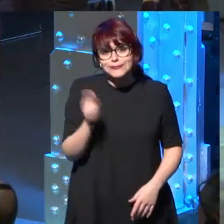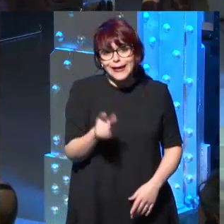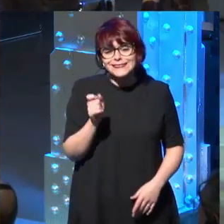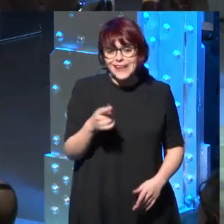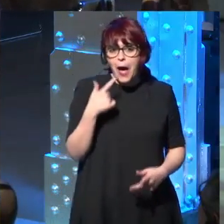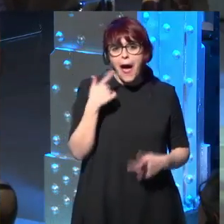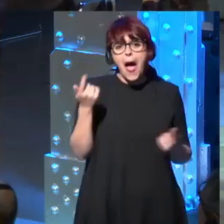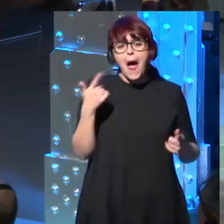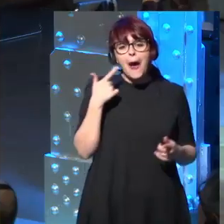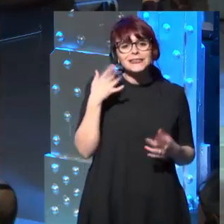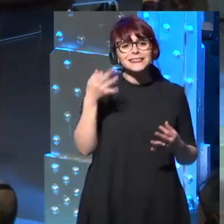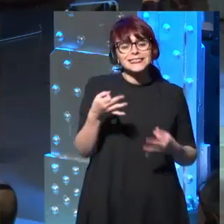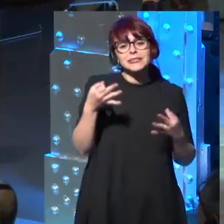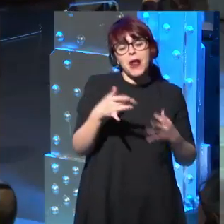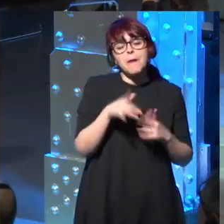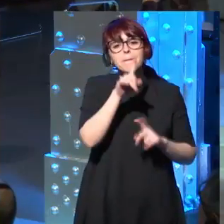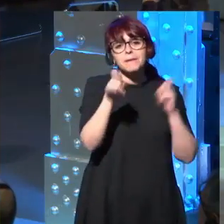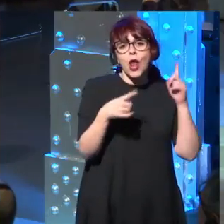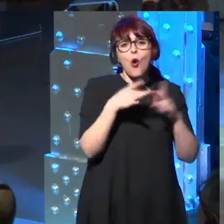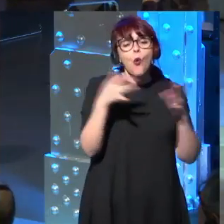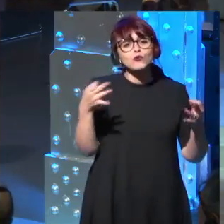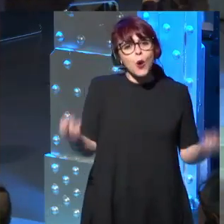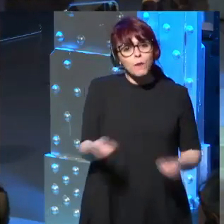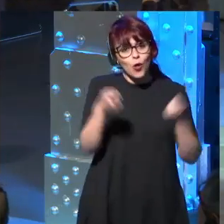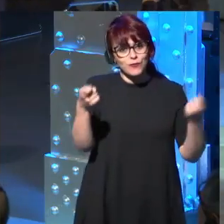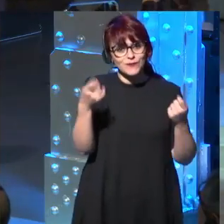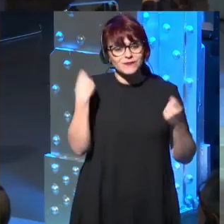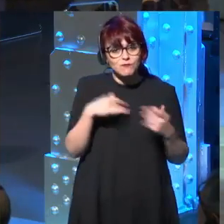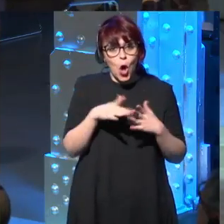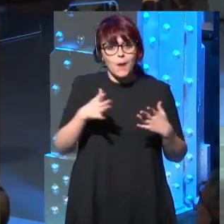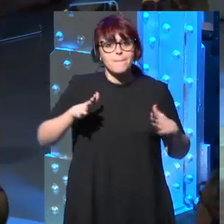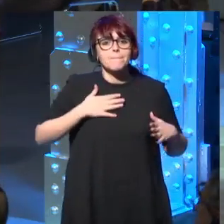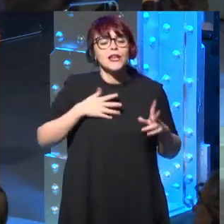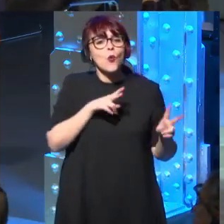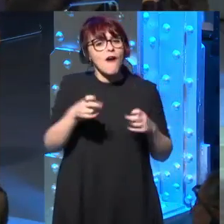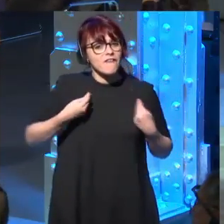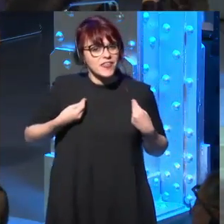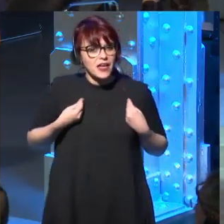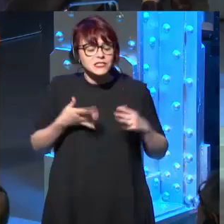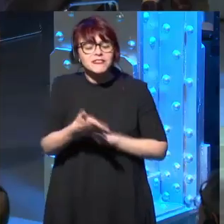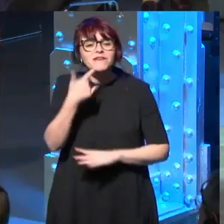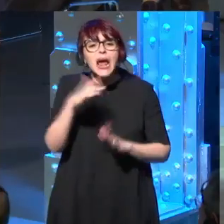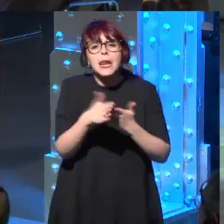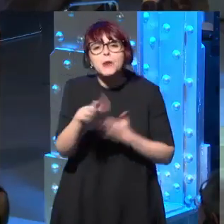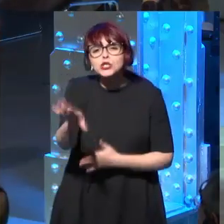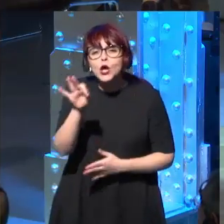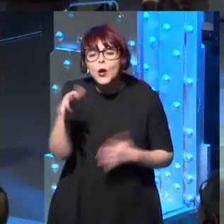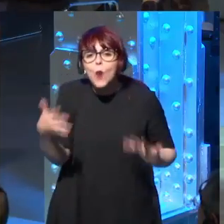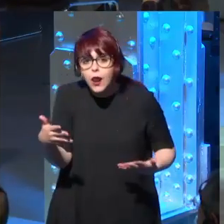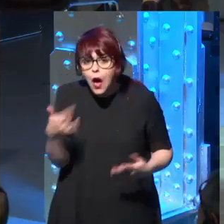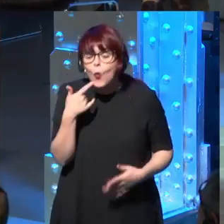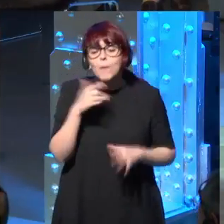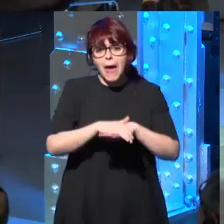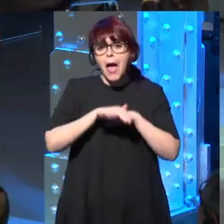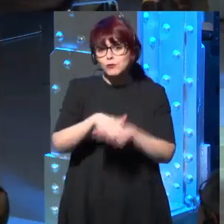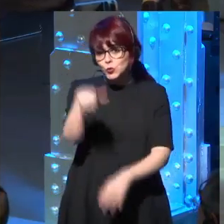asked after I published The New Life. In fact, I had so many Turkish friends, and